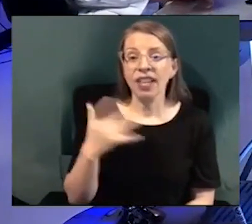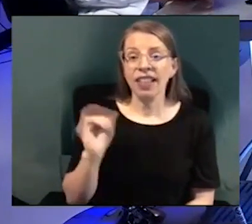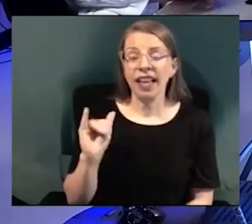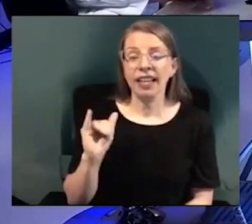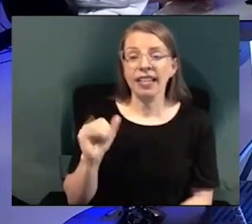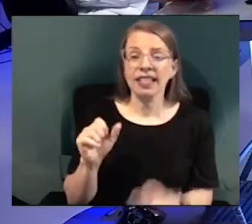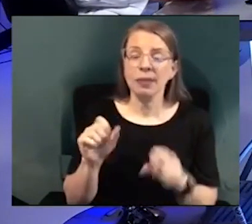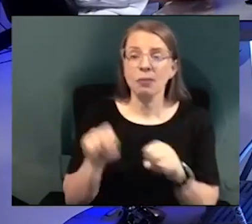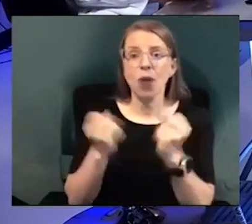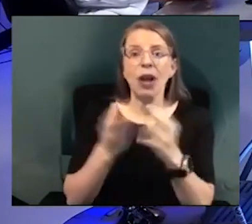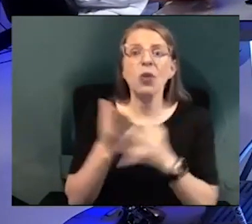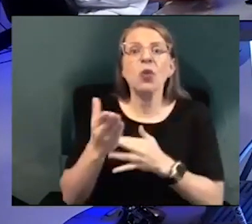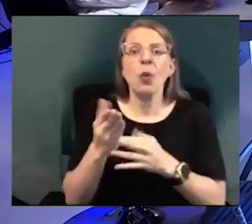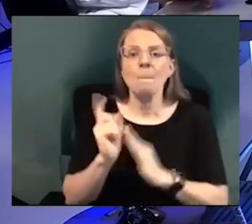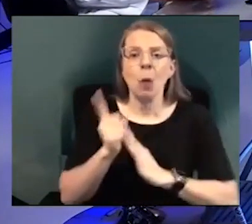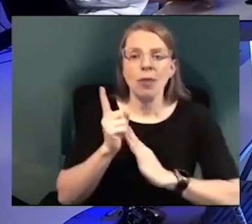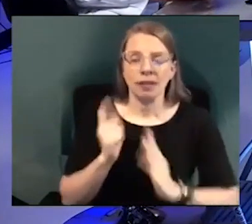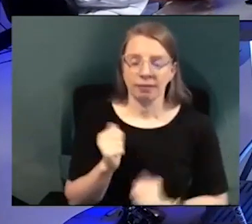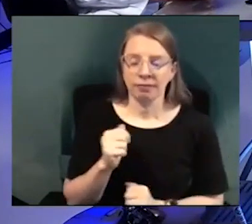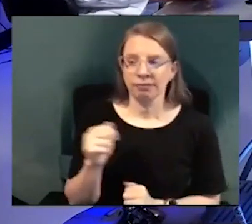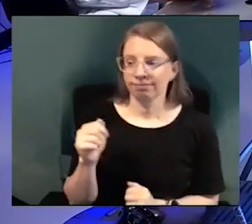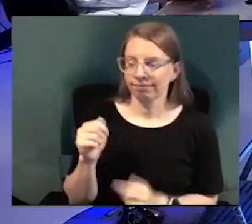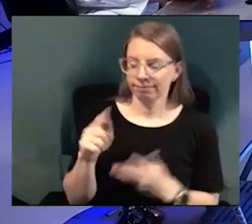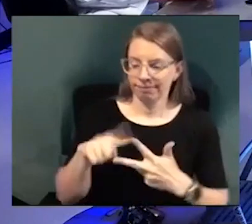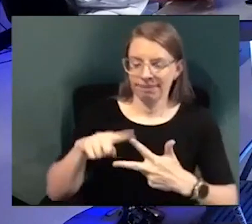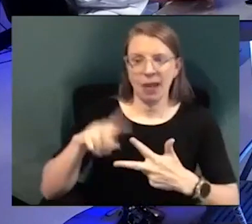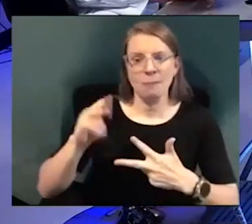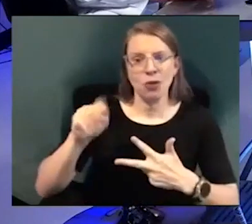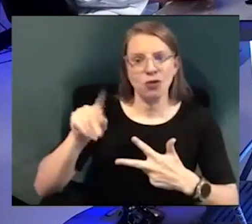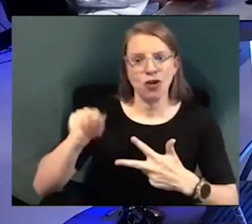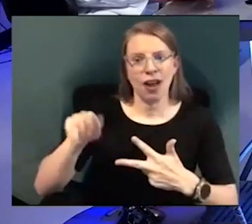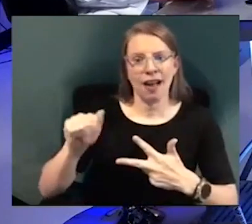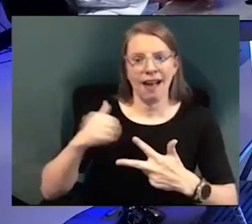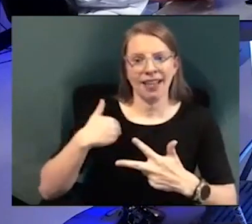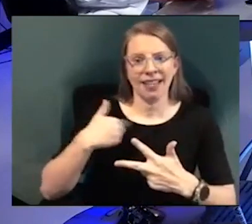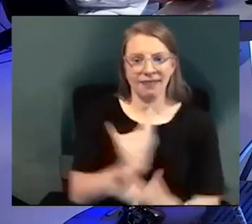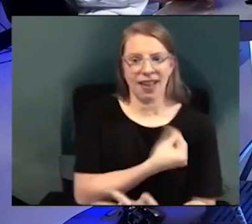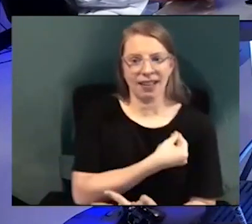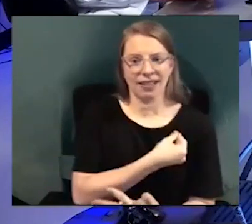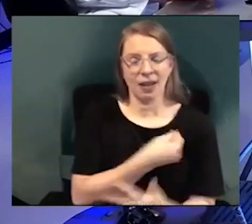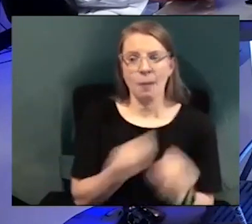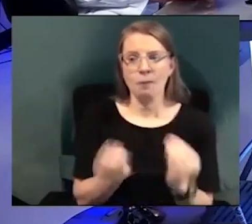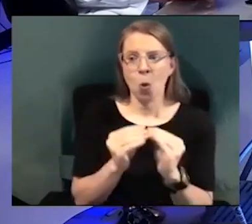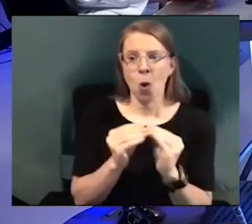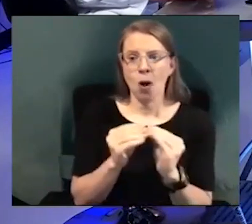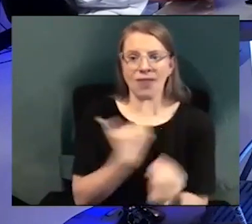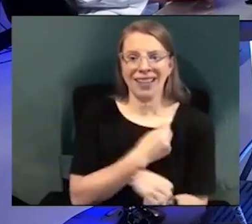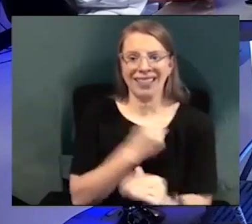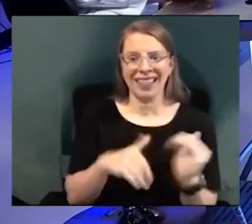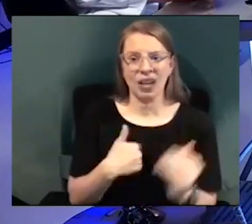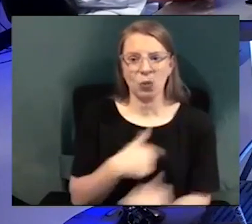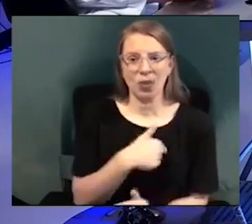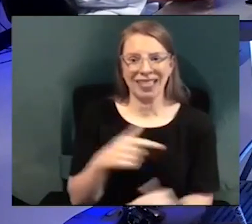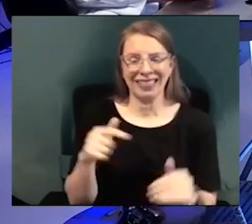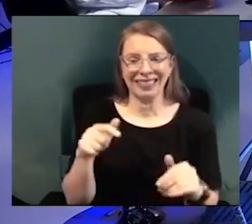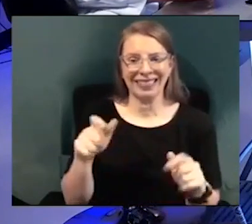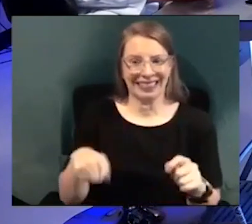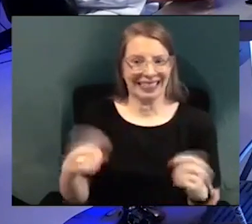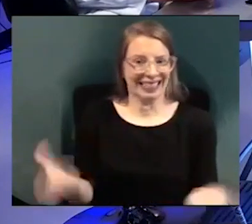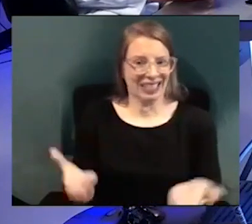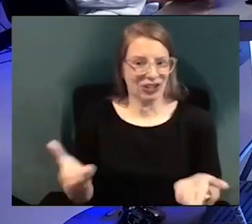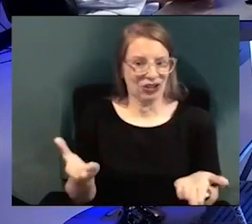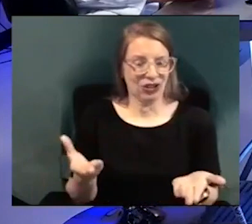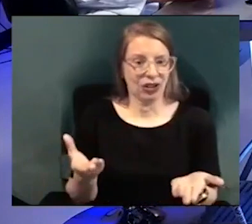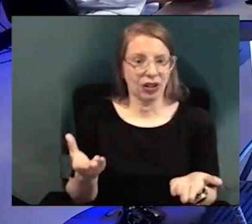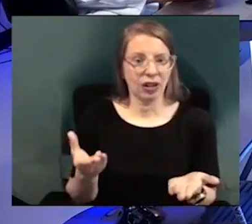this vaccine. Yeah. But the simple truth is right now in the United States that we have more vaccine than we need. Yeah. And we are watching some vaccine